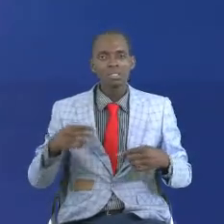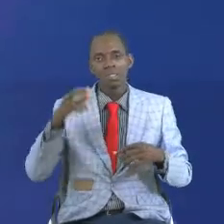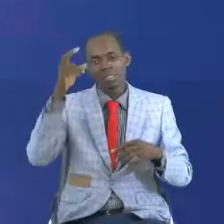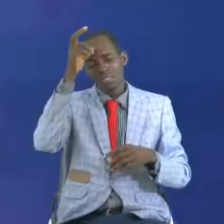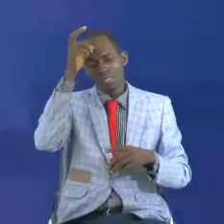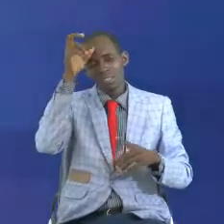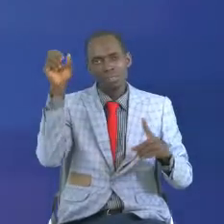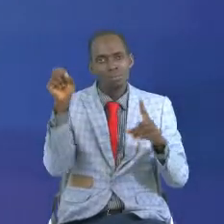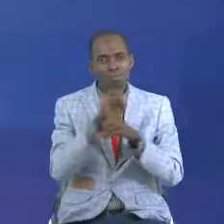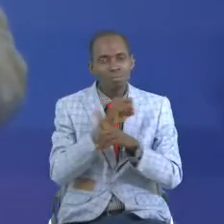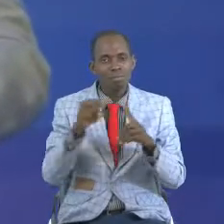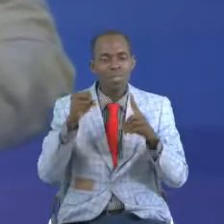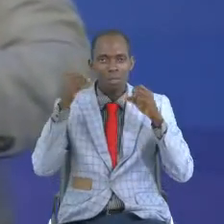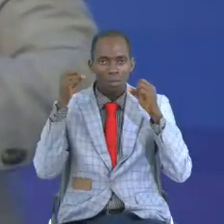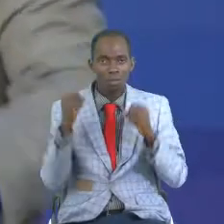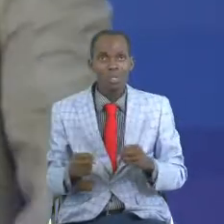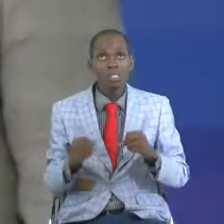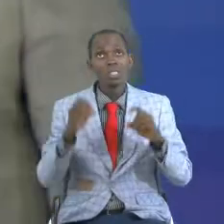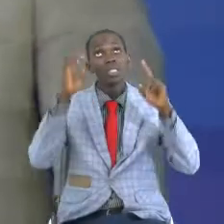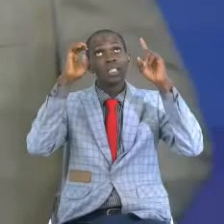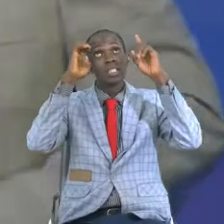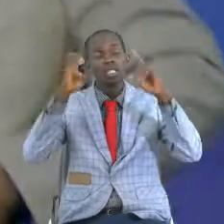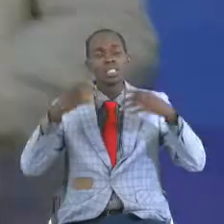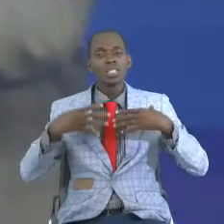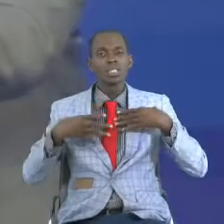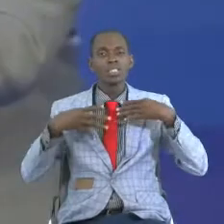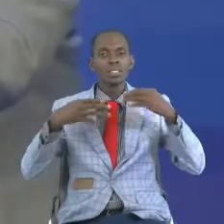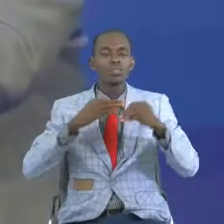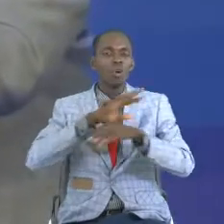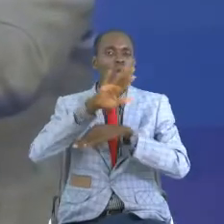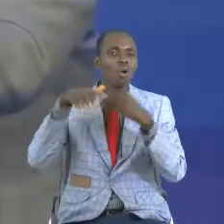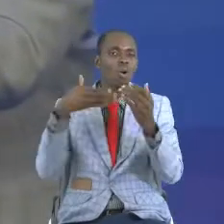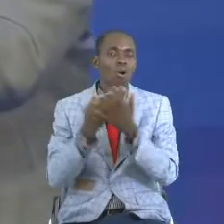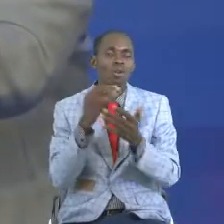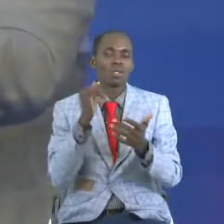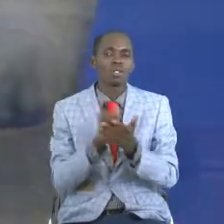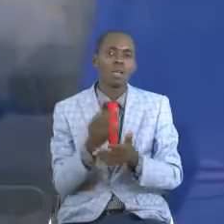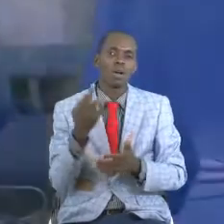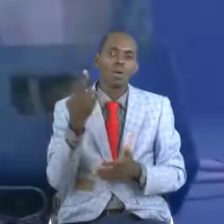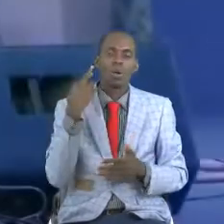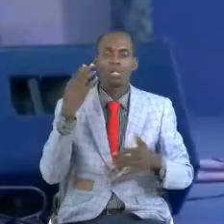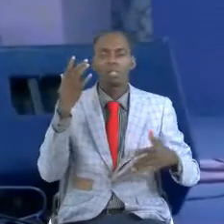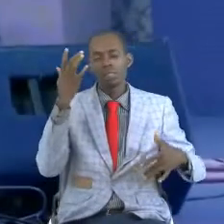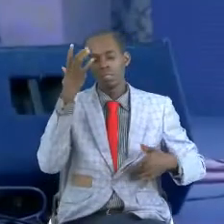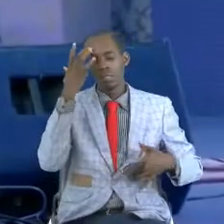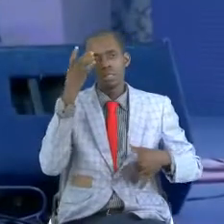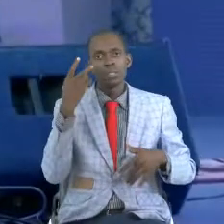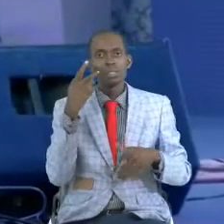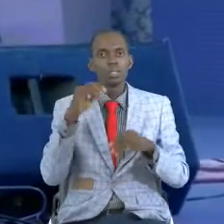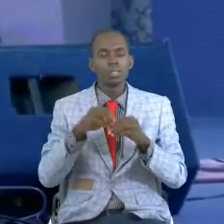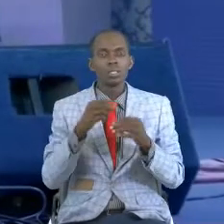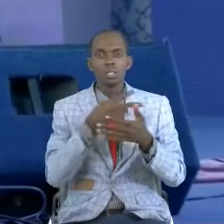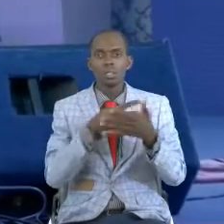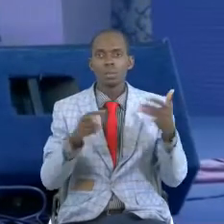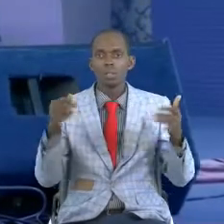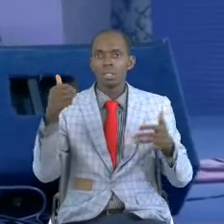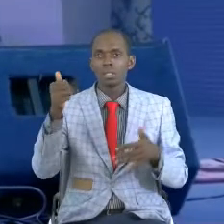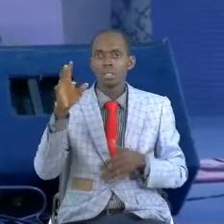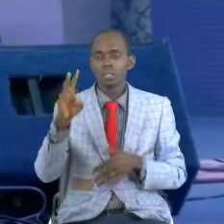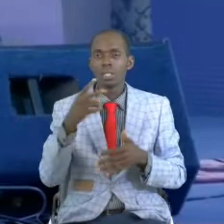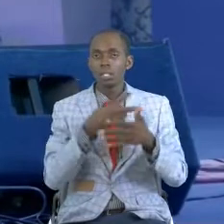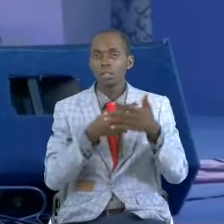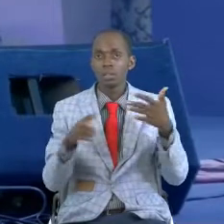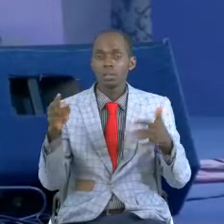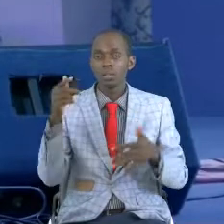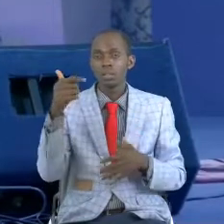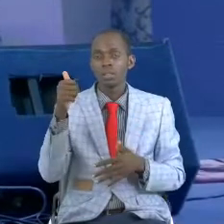he healed all that was sick. Look at chapter verse 17. It says in verse 17